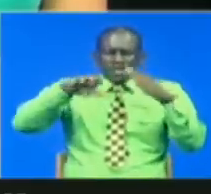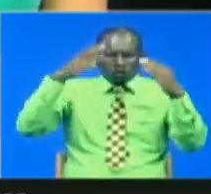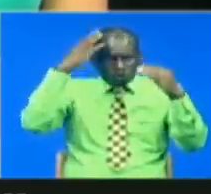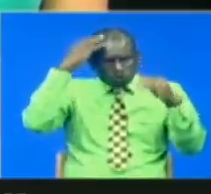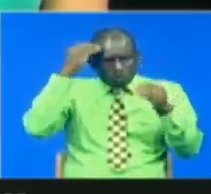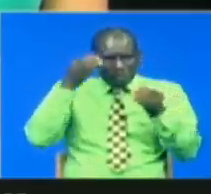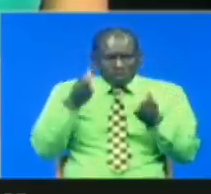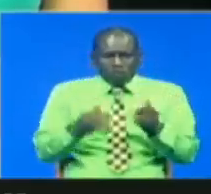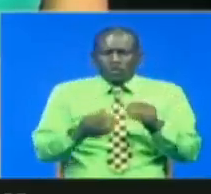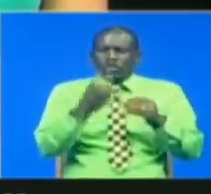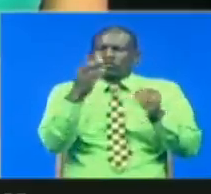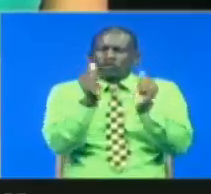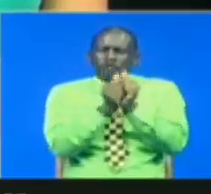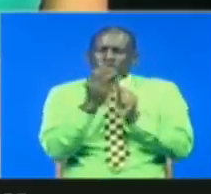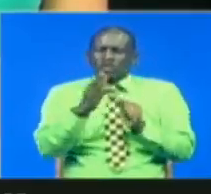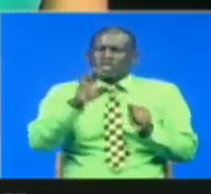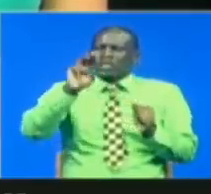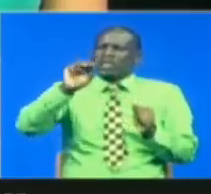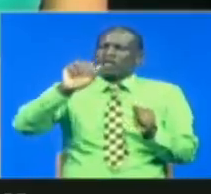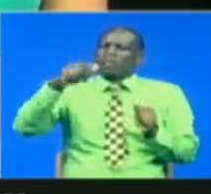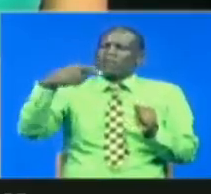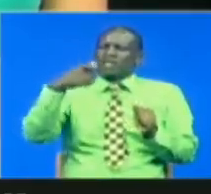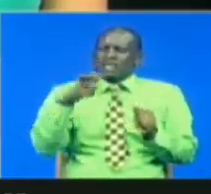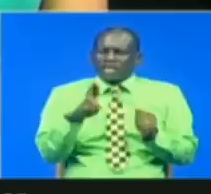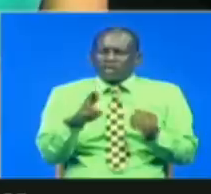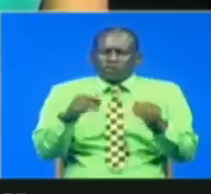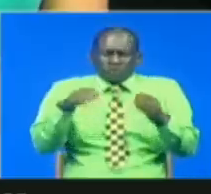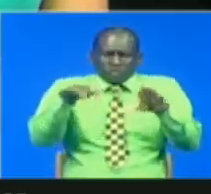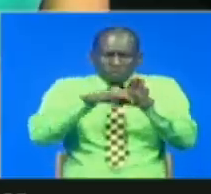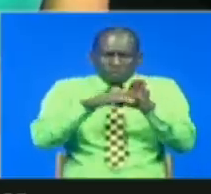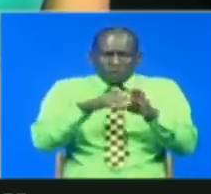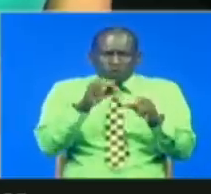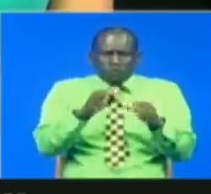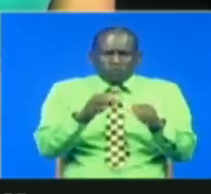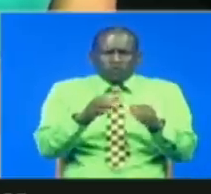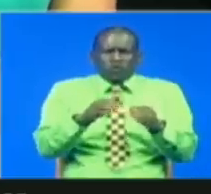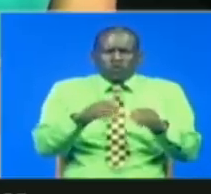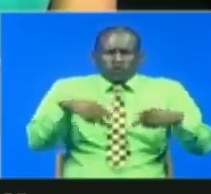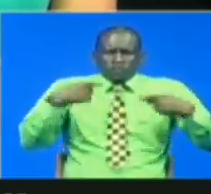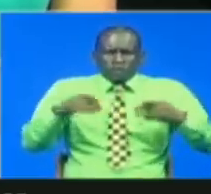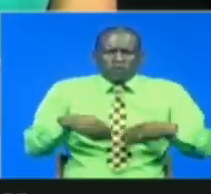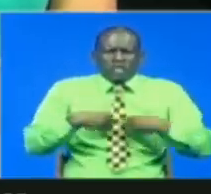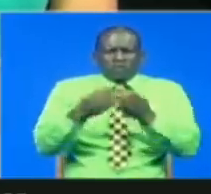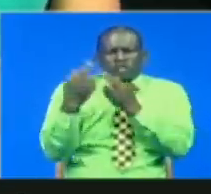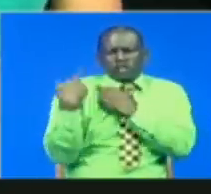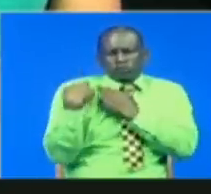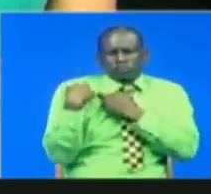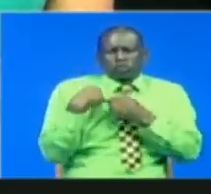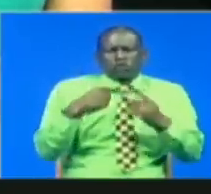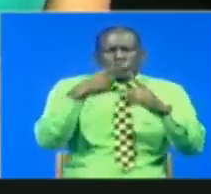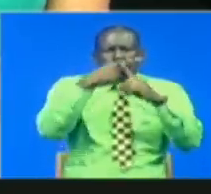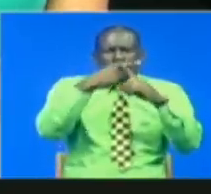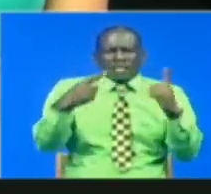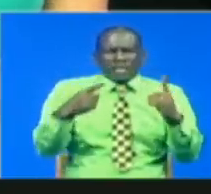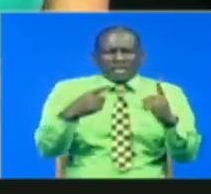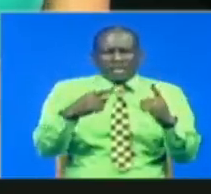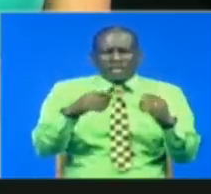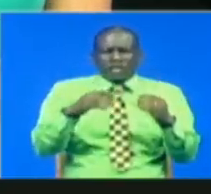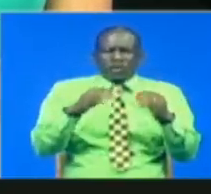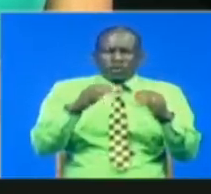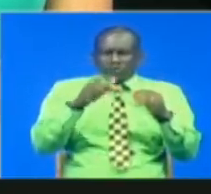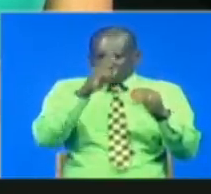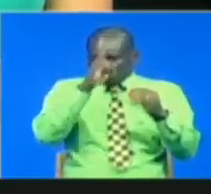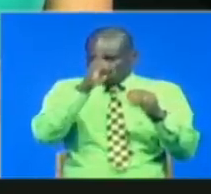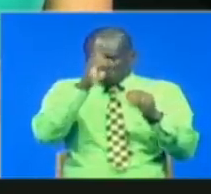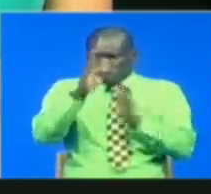In 2014, Mahir was part of an assassination cell tasked by the Al-Shabaab to kill security personnel in the coast region. He fled